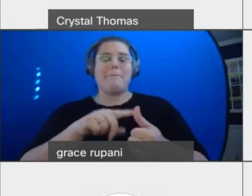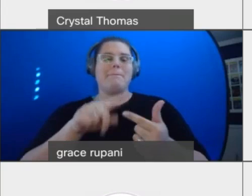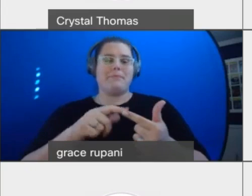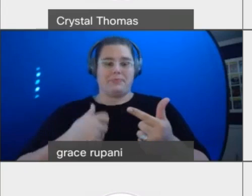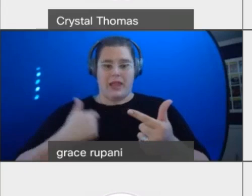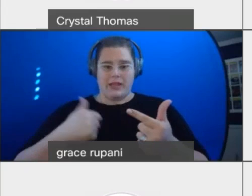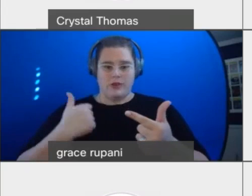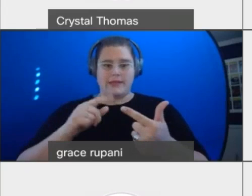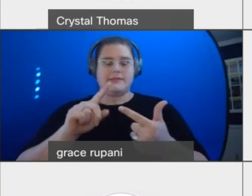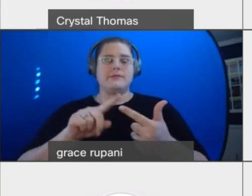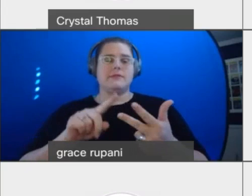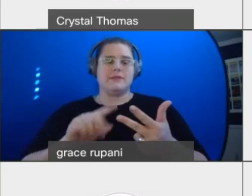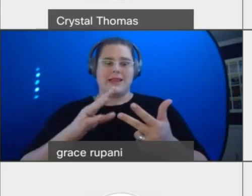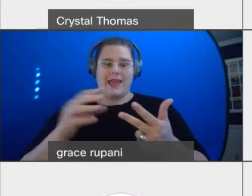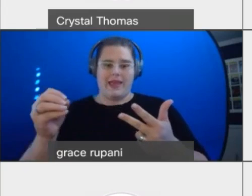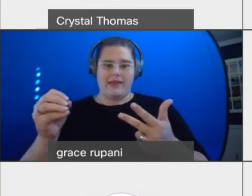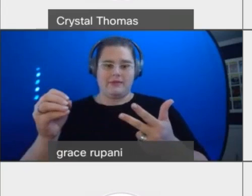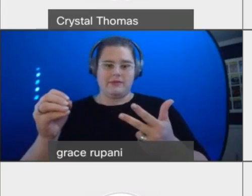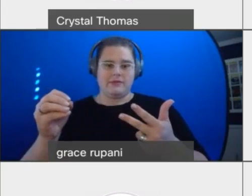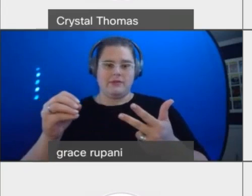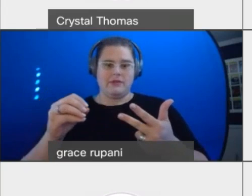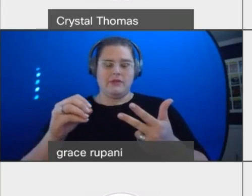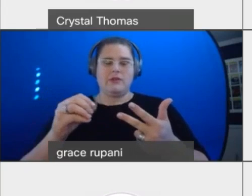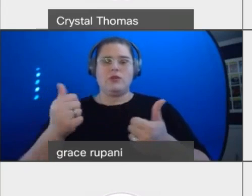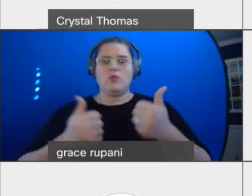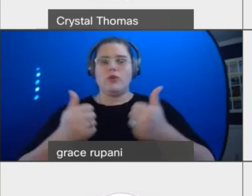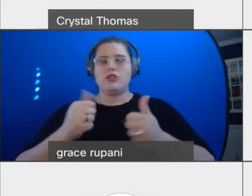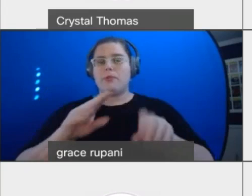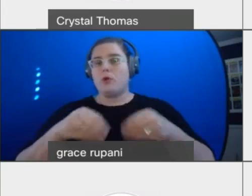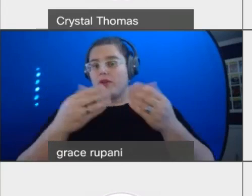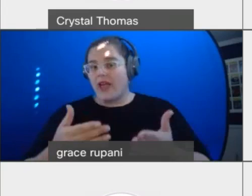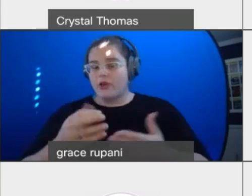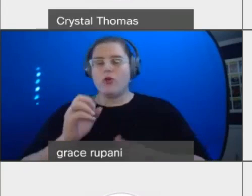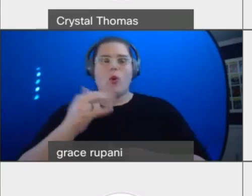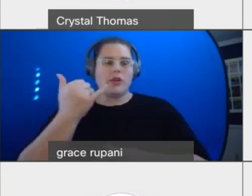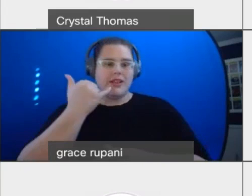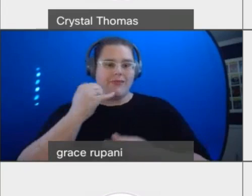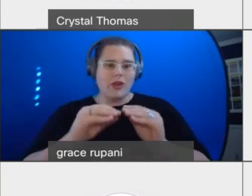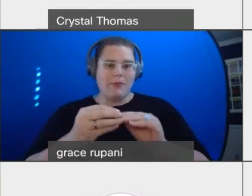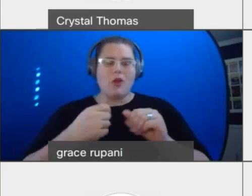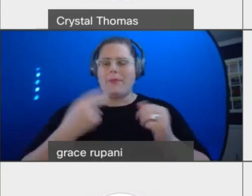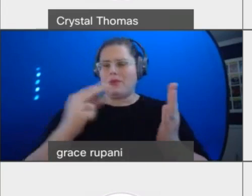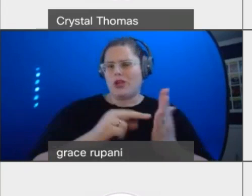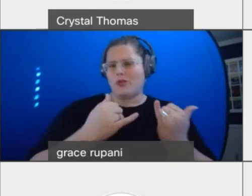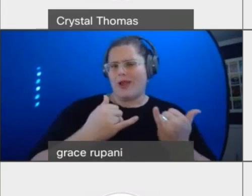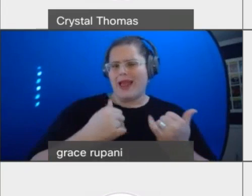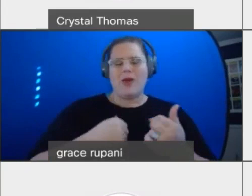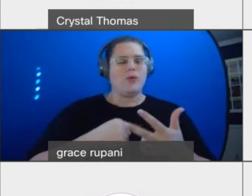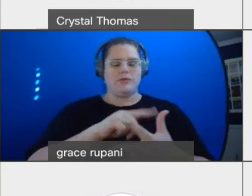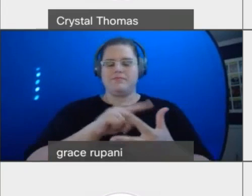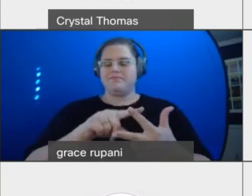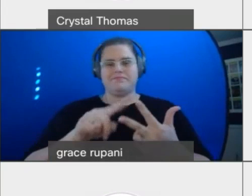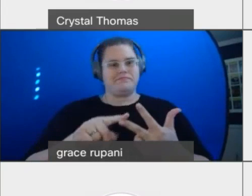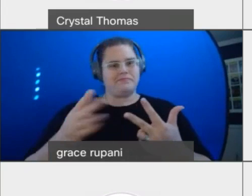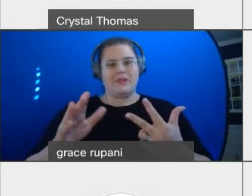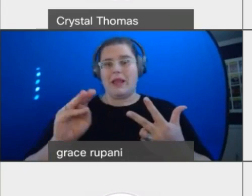and the provider, their telephone number, and I'm looking at it right now. It does not require a Medicaid